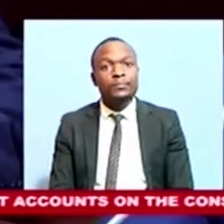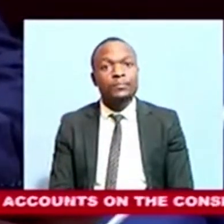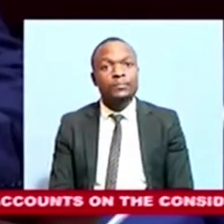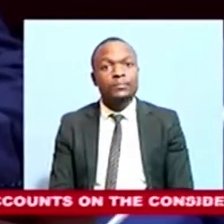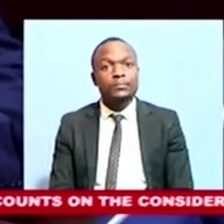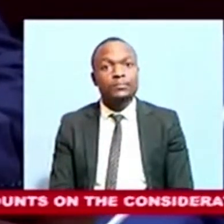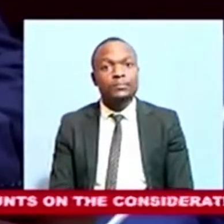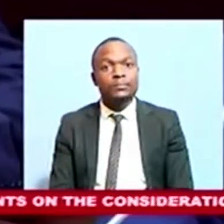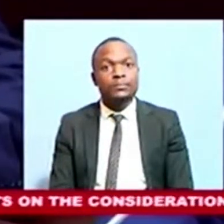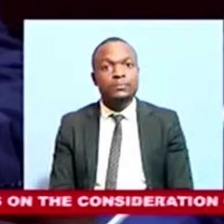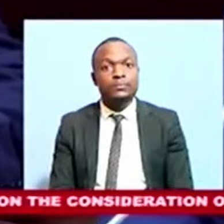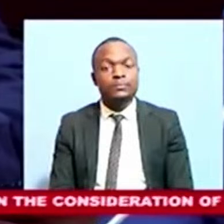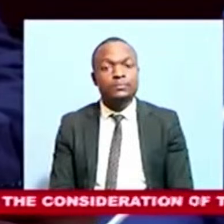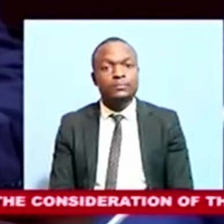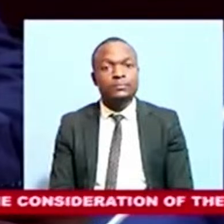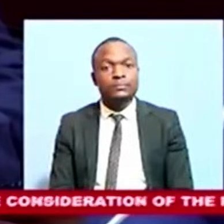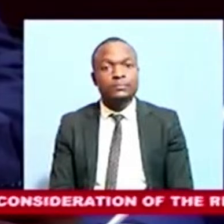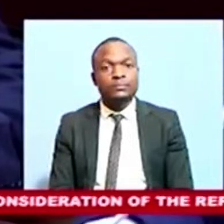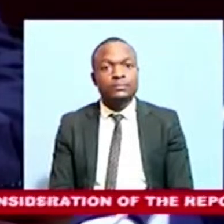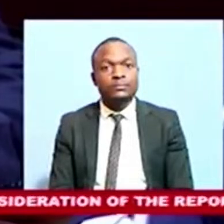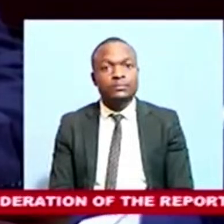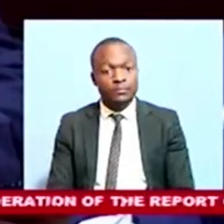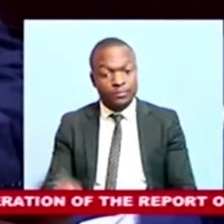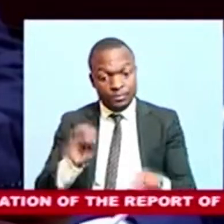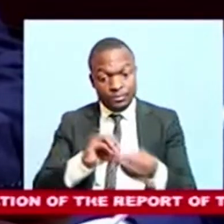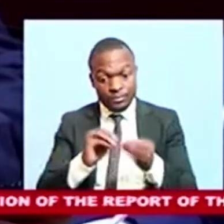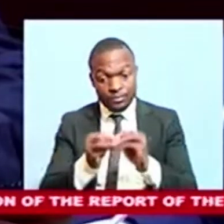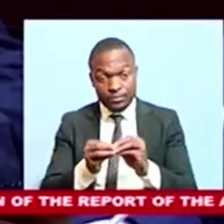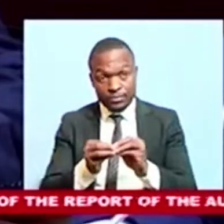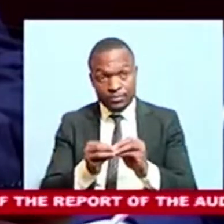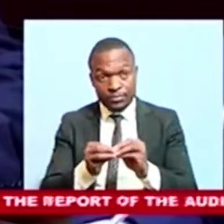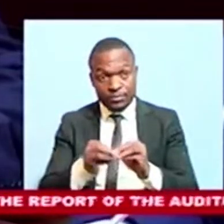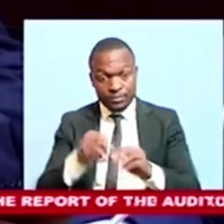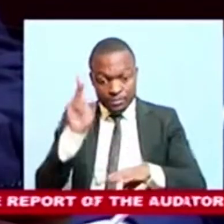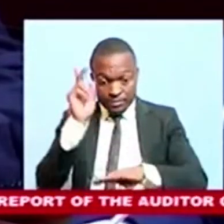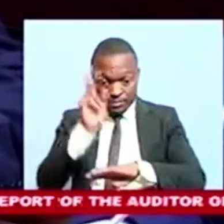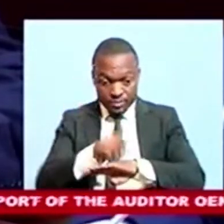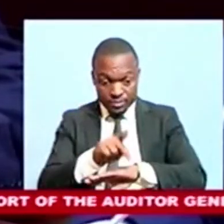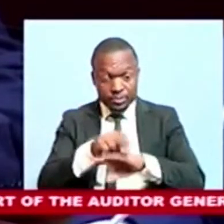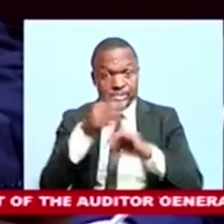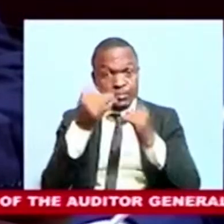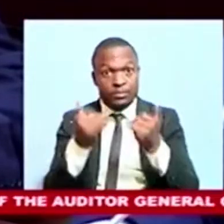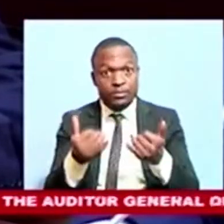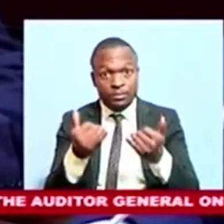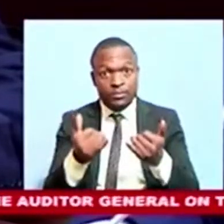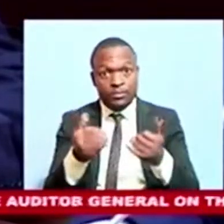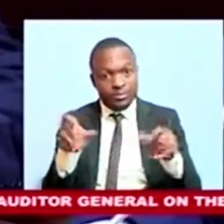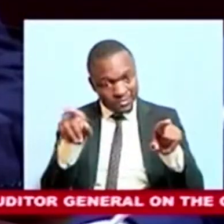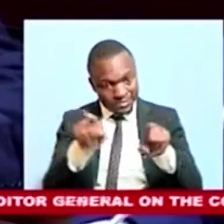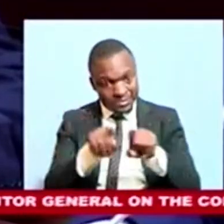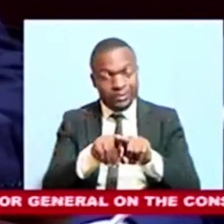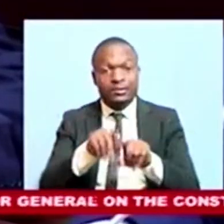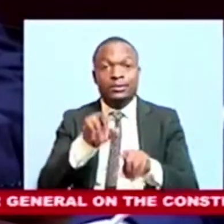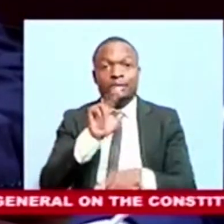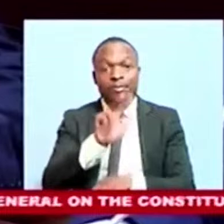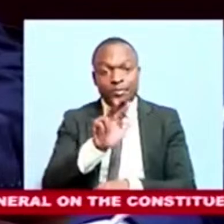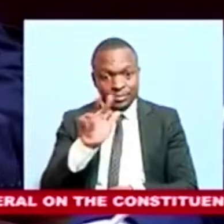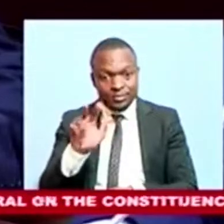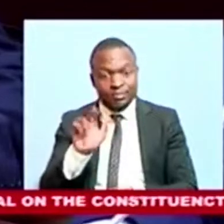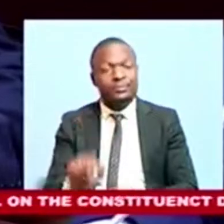And the number of outstanding projects now is also 33.